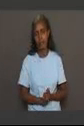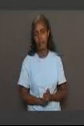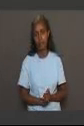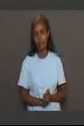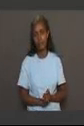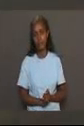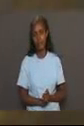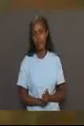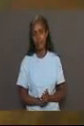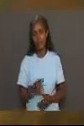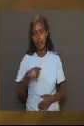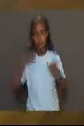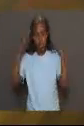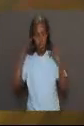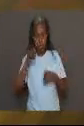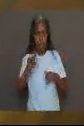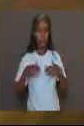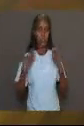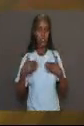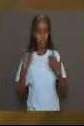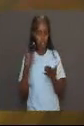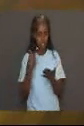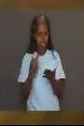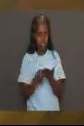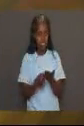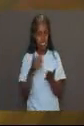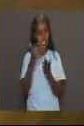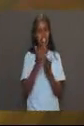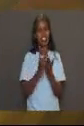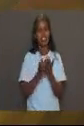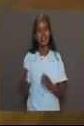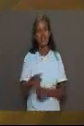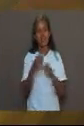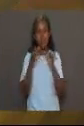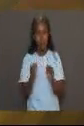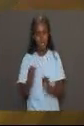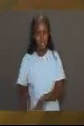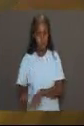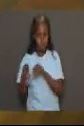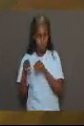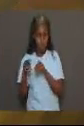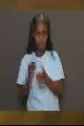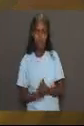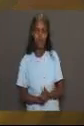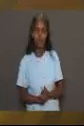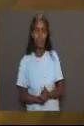0.6. I hope you enjoyed this lesson on probability, students.